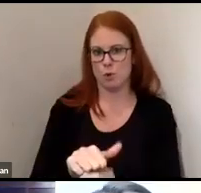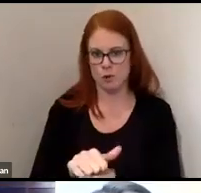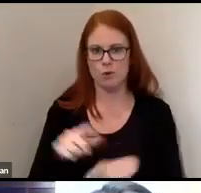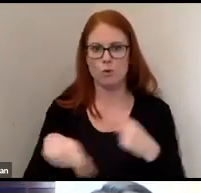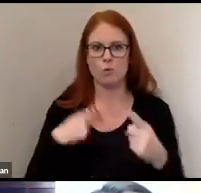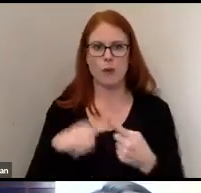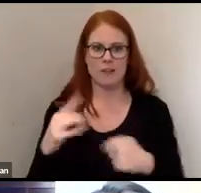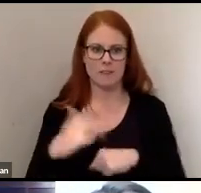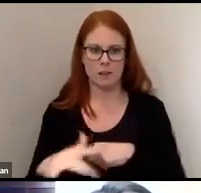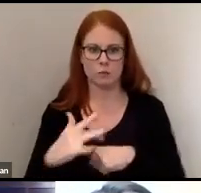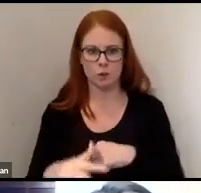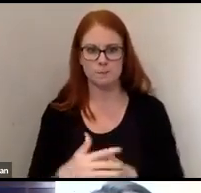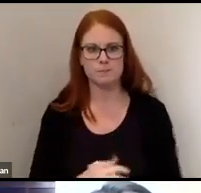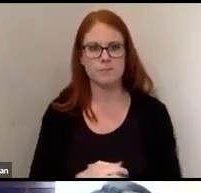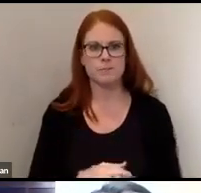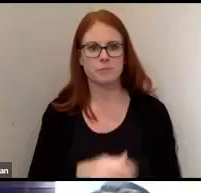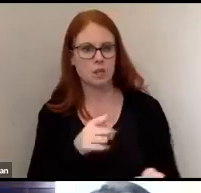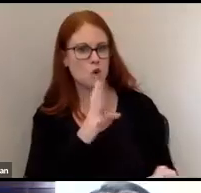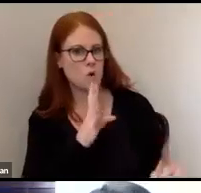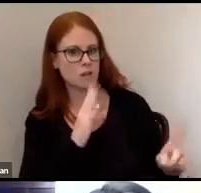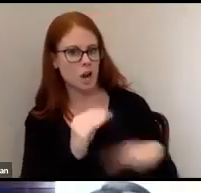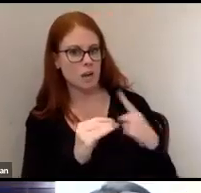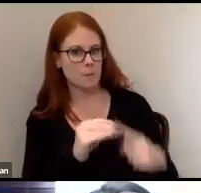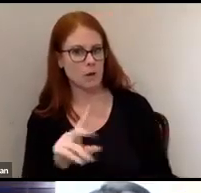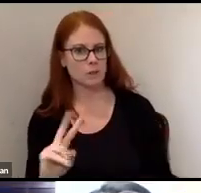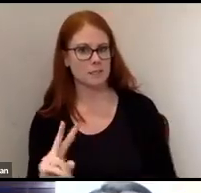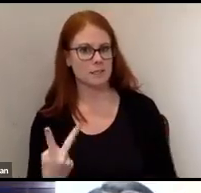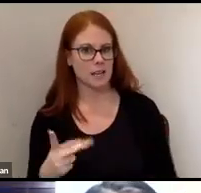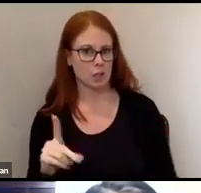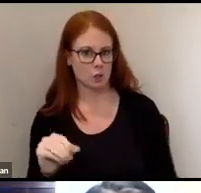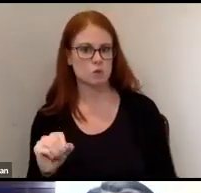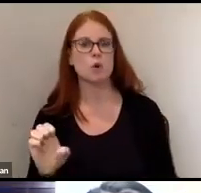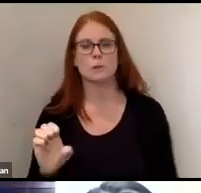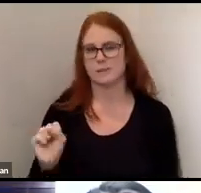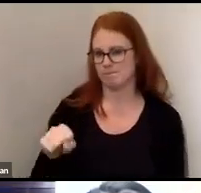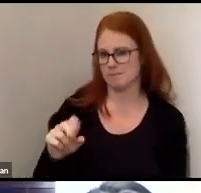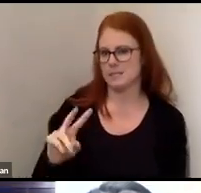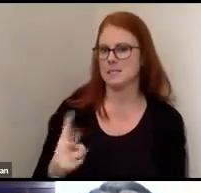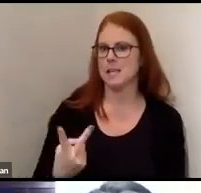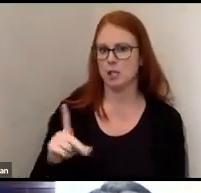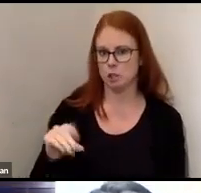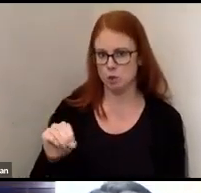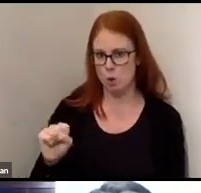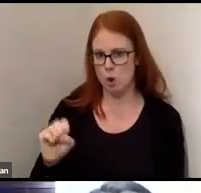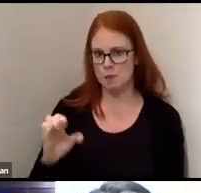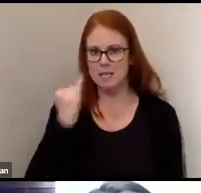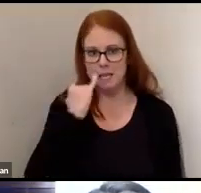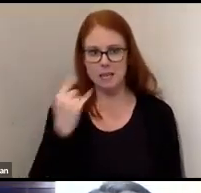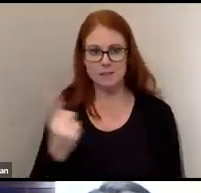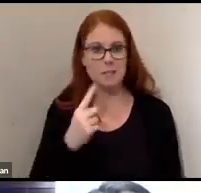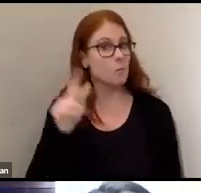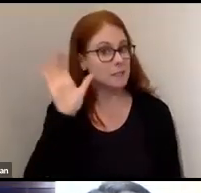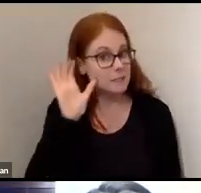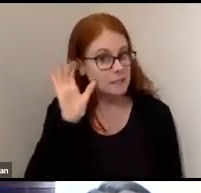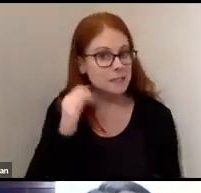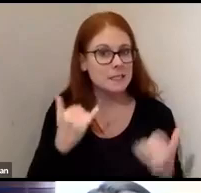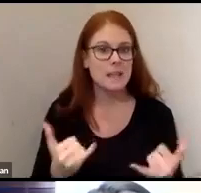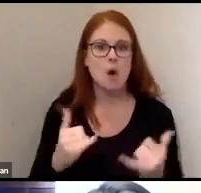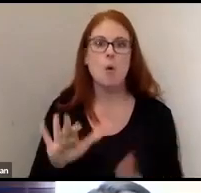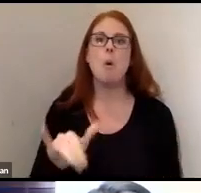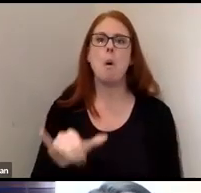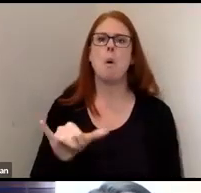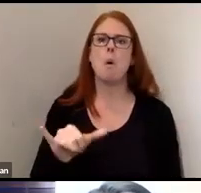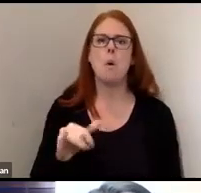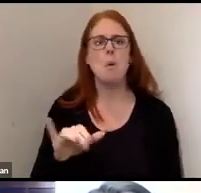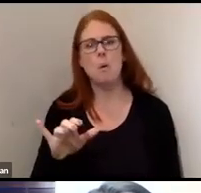are available. And you're talking about second dose specifically. Second dose specifically, yes. So if somebody here is listening that thinks, oh, I, you